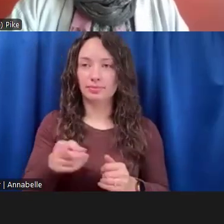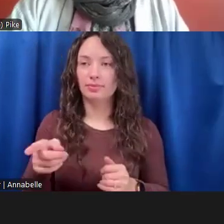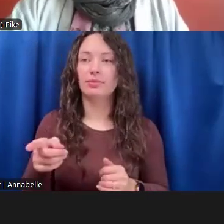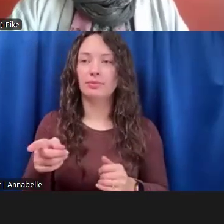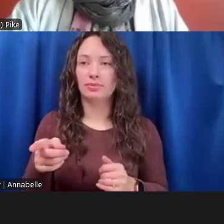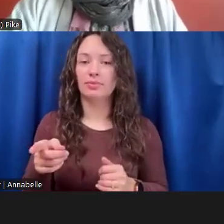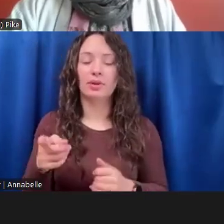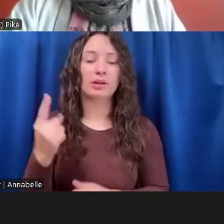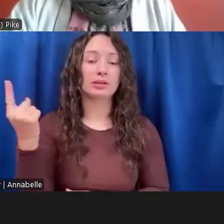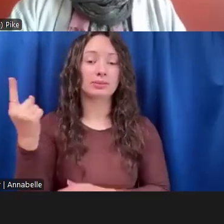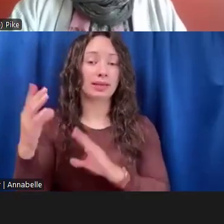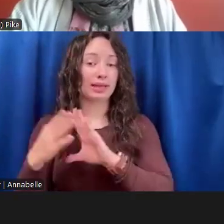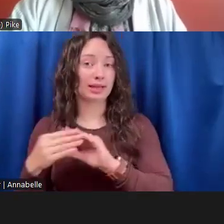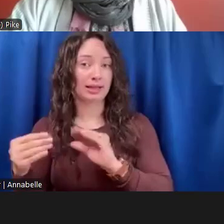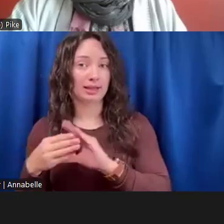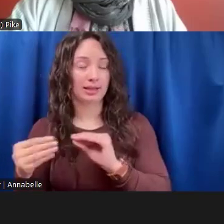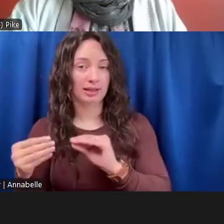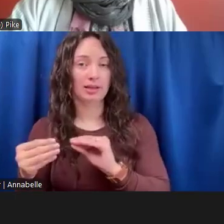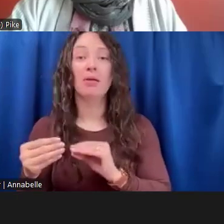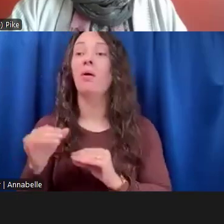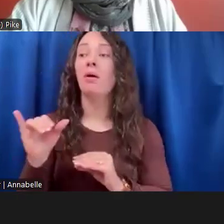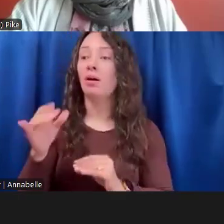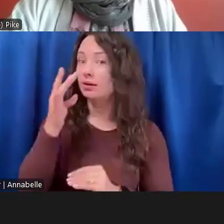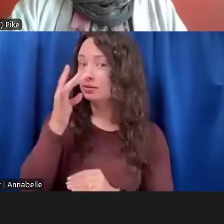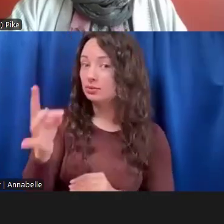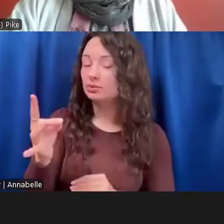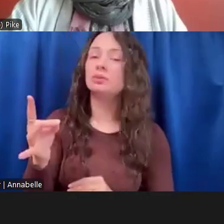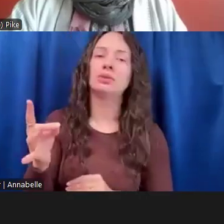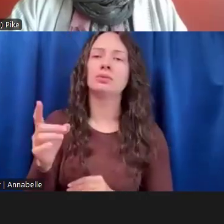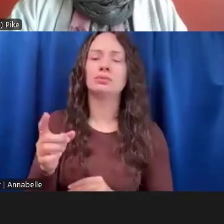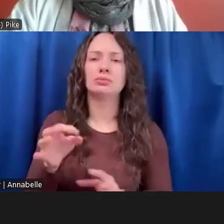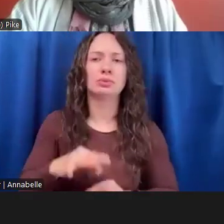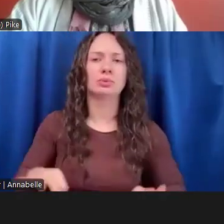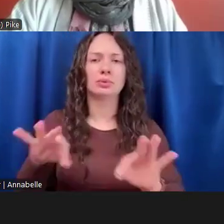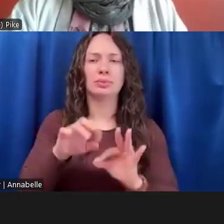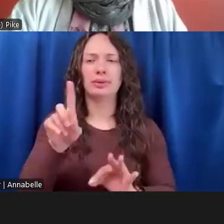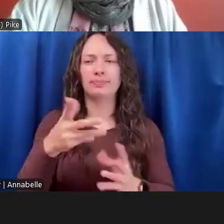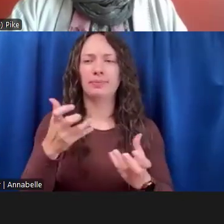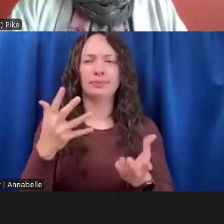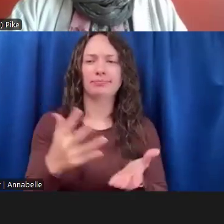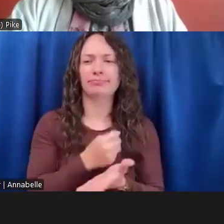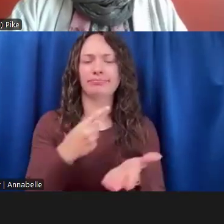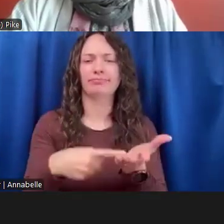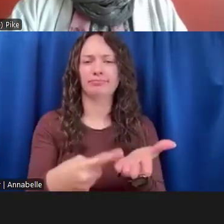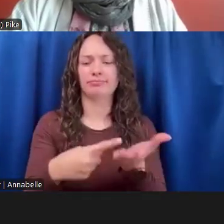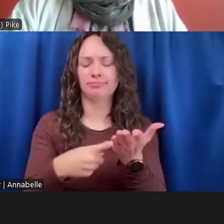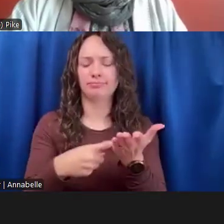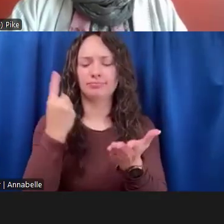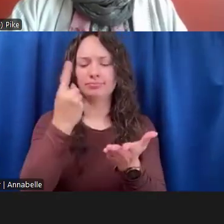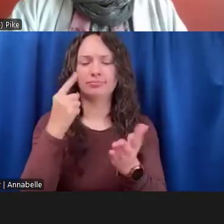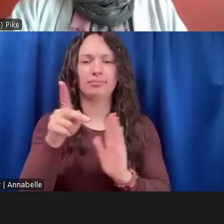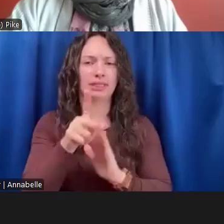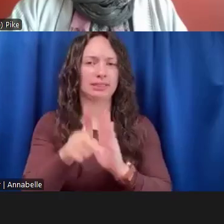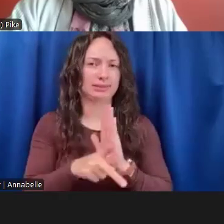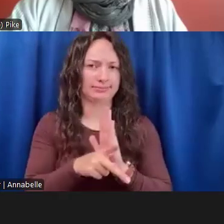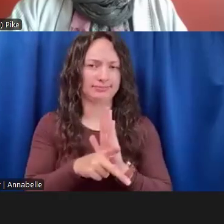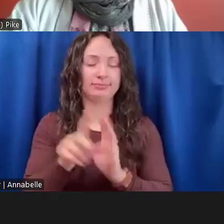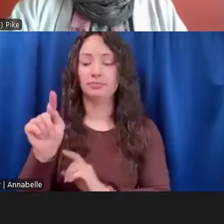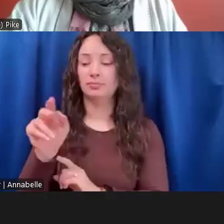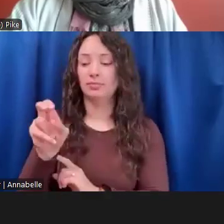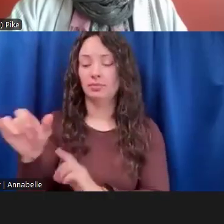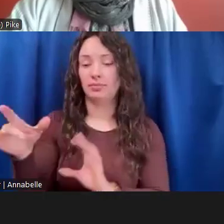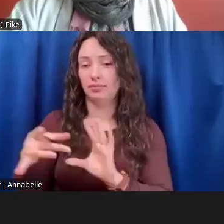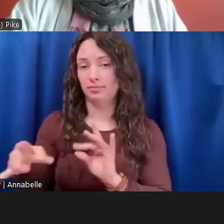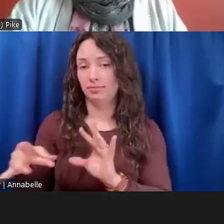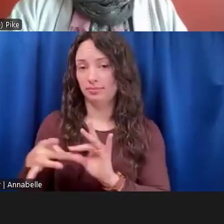you, let's talk about that. But I did want to get us into a little bit to think about policy of these things. So Tony mentioned a little bit